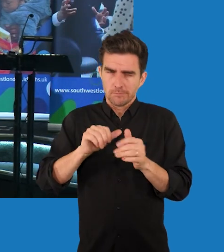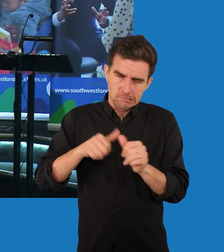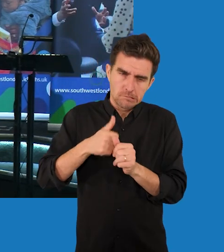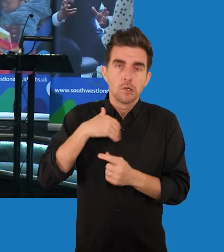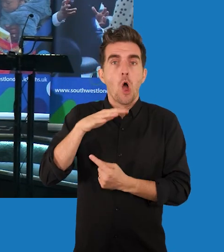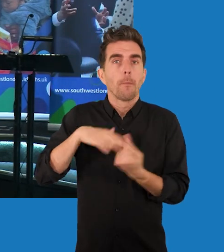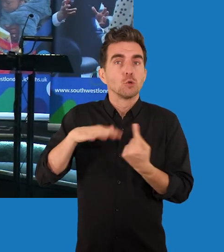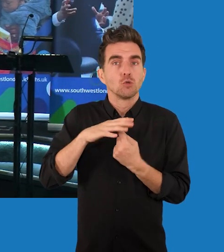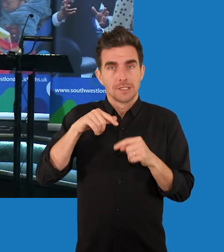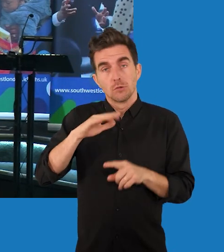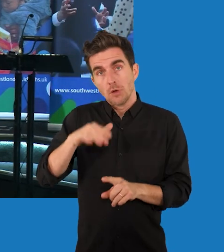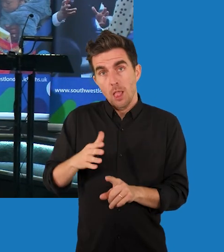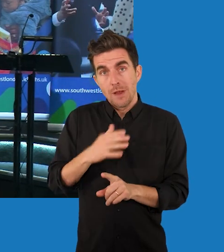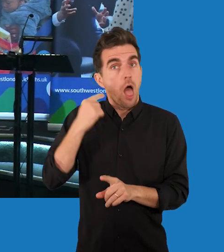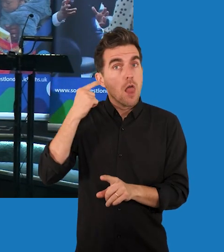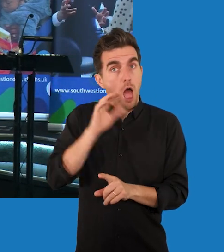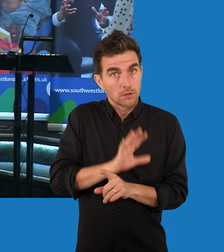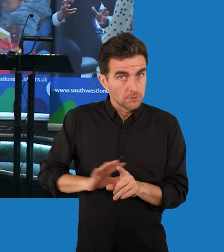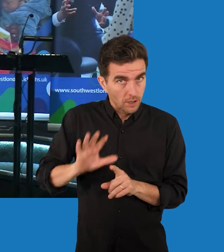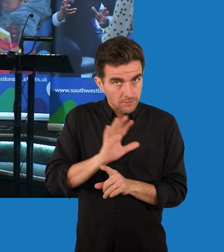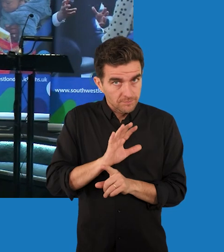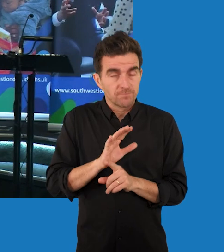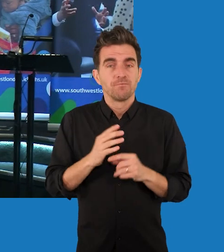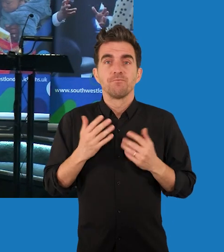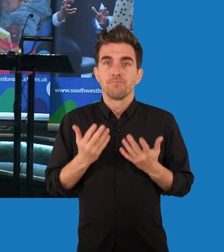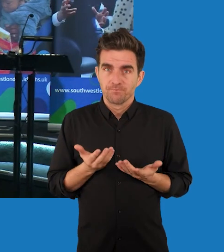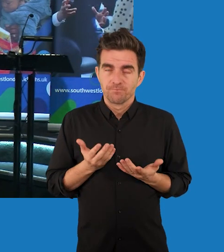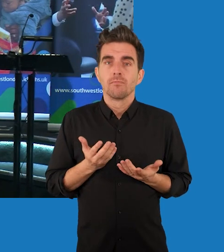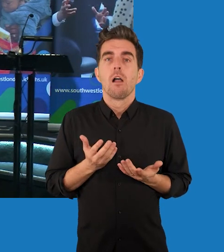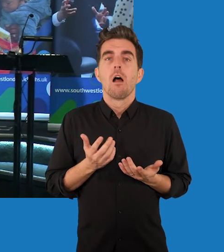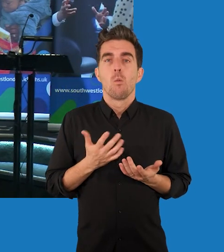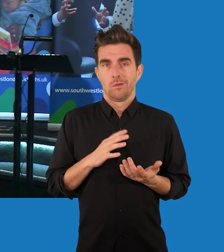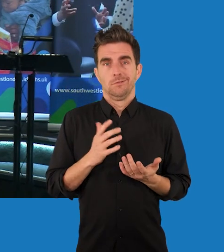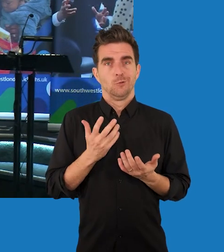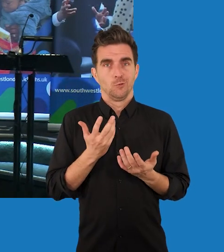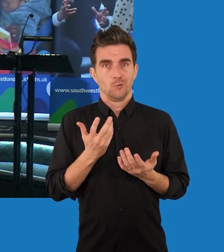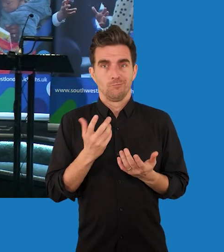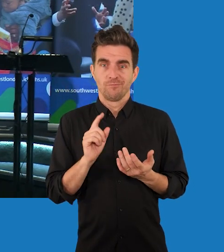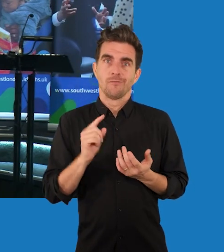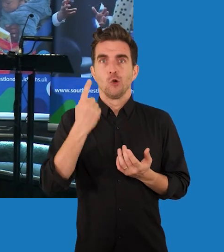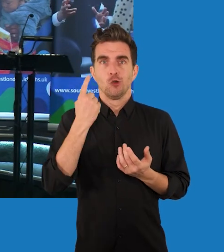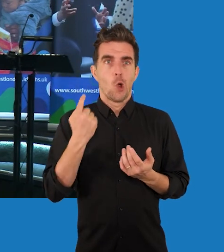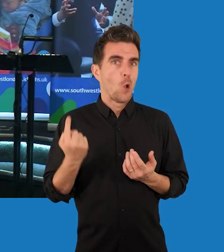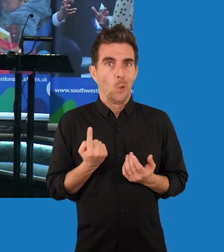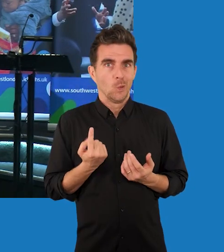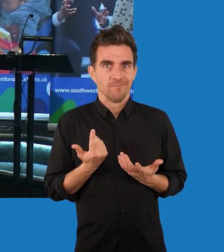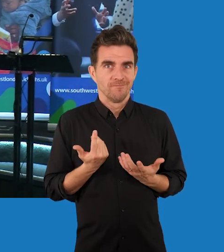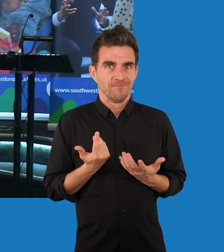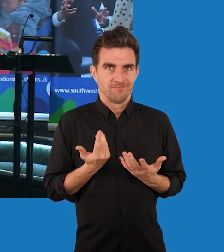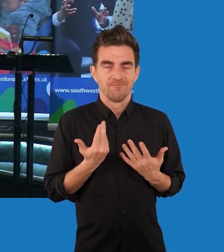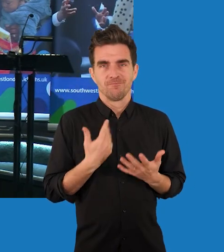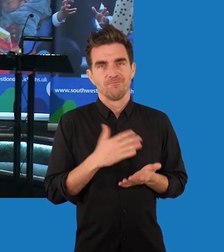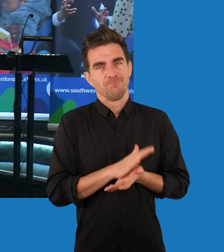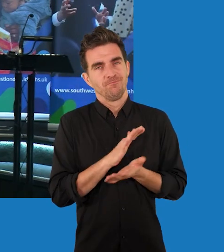practitioners on the ground about initiatives that are making a real difference to our communities in South West London. We're going to